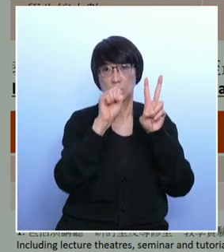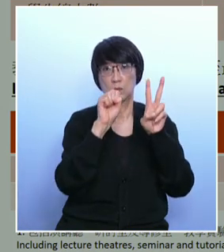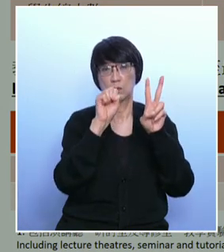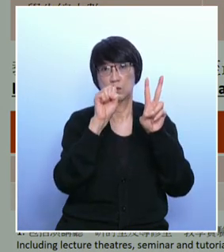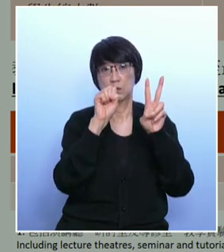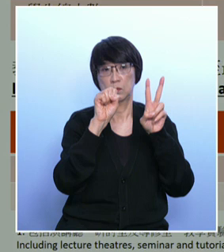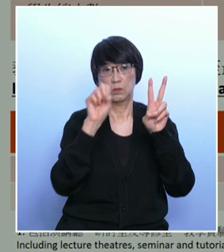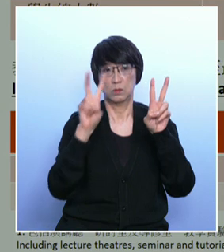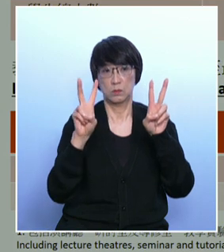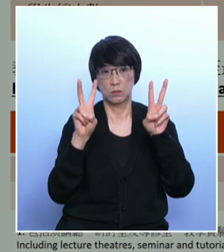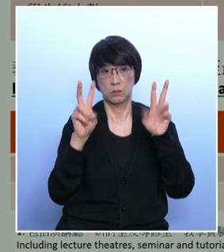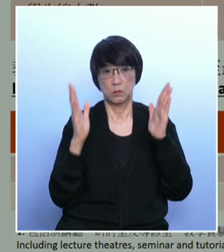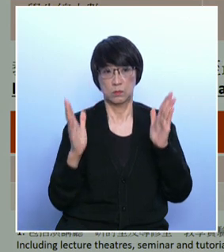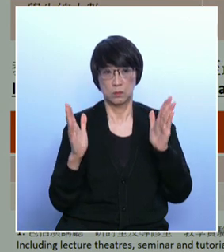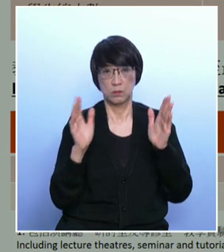medical students